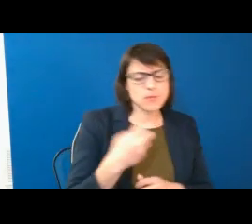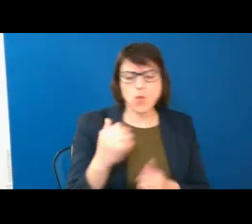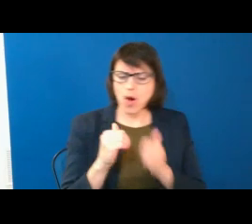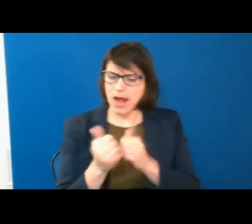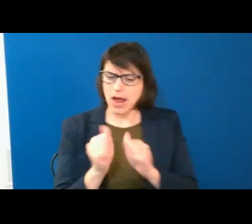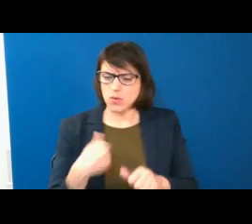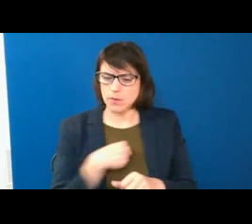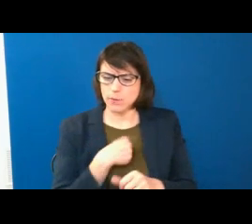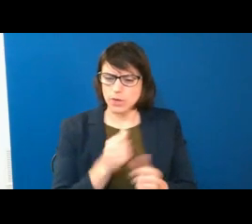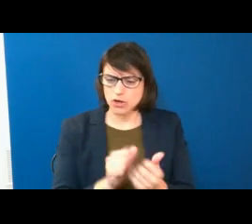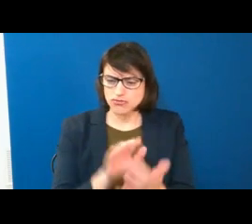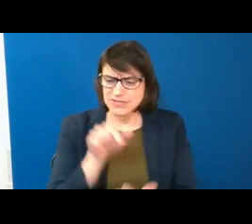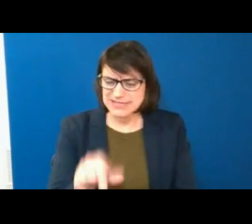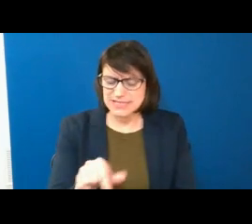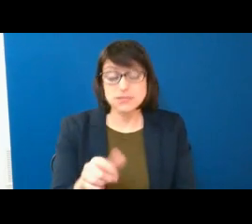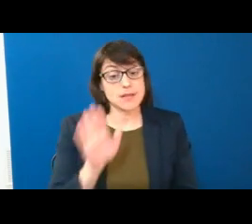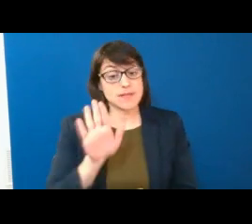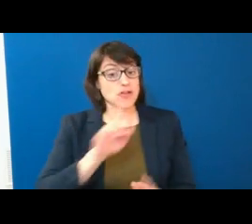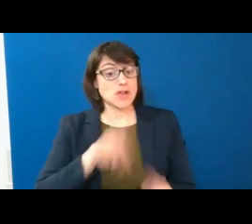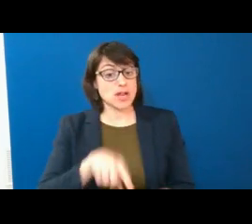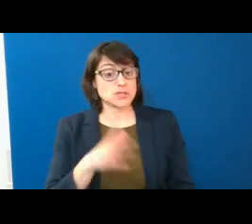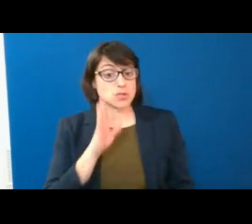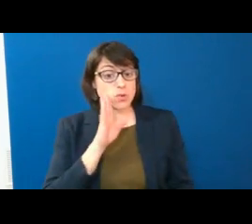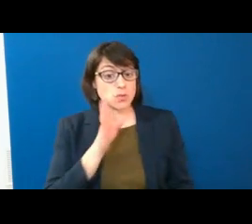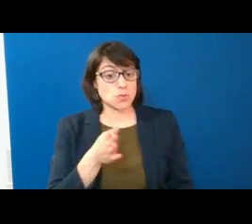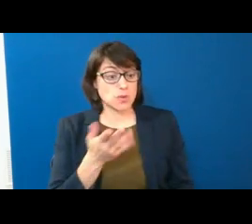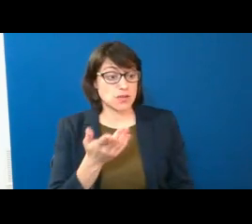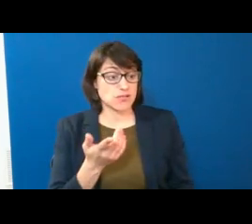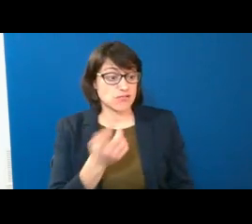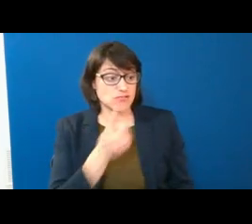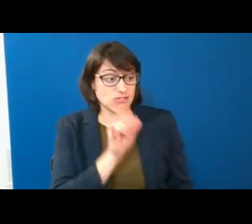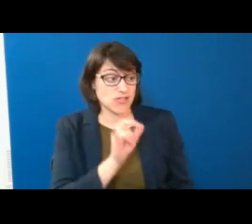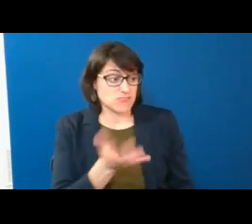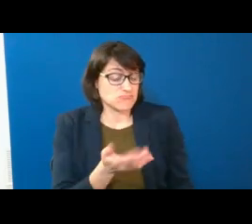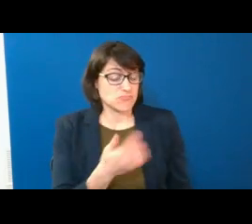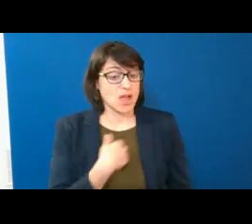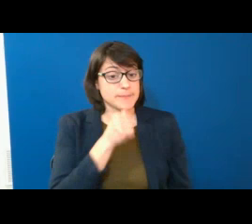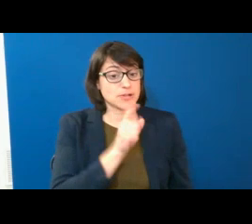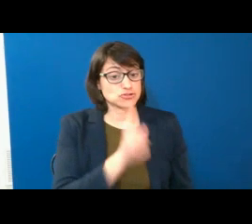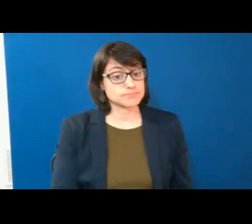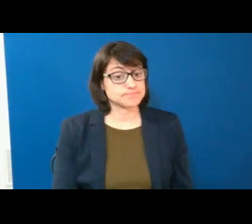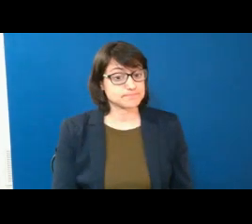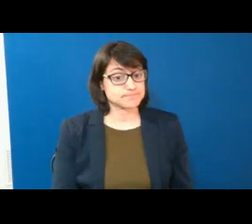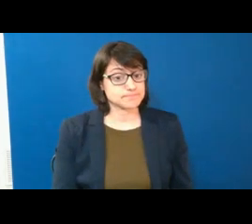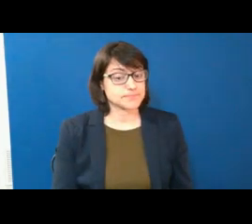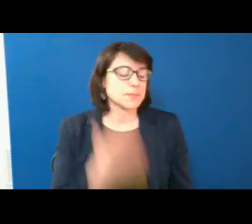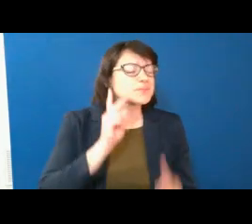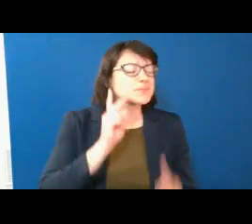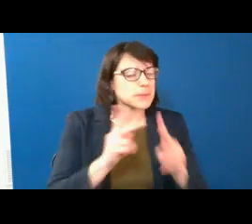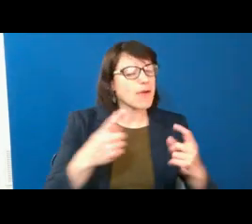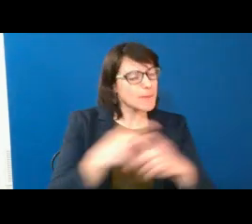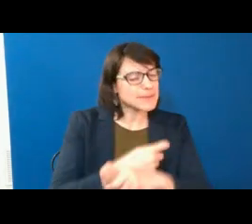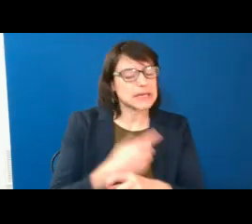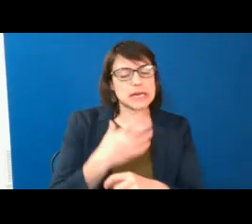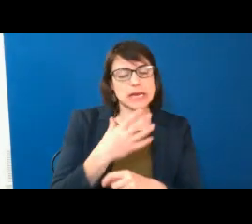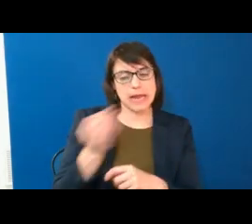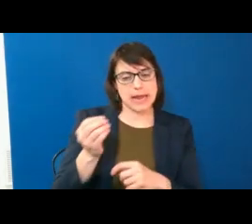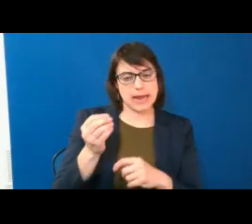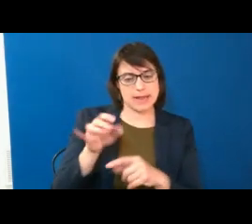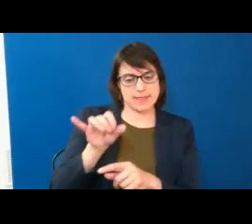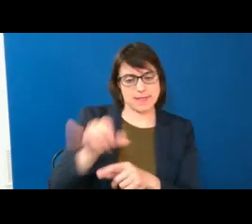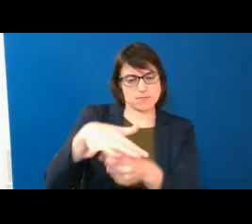something like, I'm not sure. And that's because people are very complicated. And there's a lot of dynamic changes that are happening here all the time.